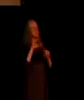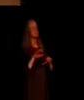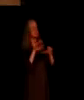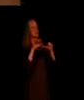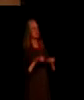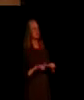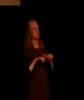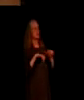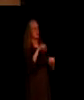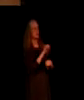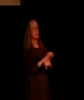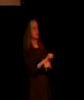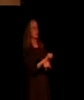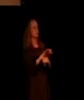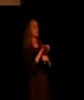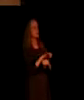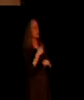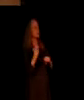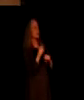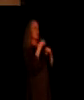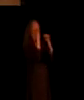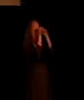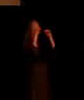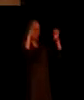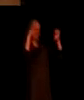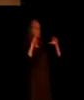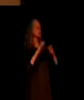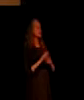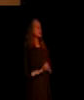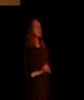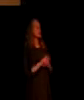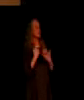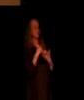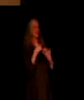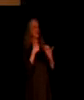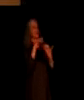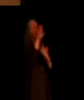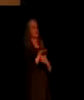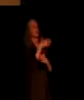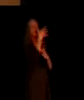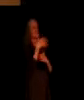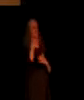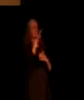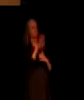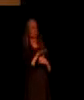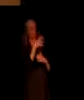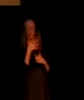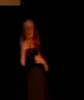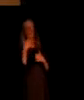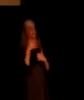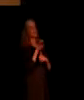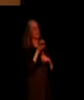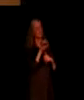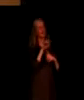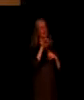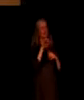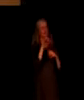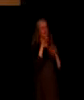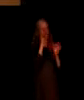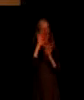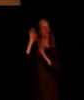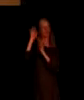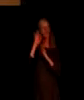work that we envisioned. We had flow charts like the thing before that had